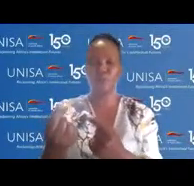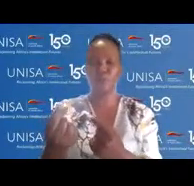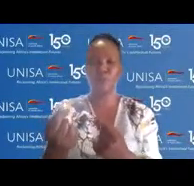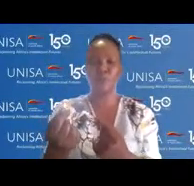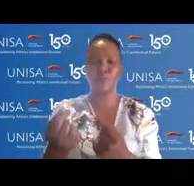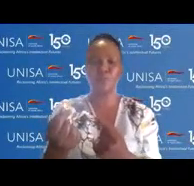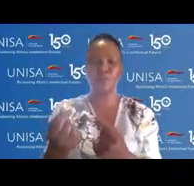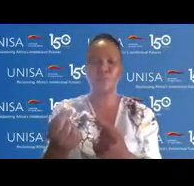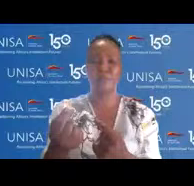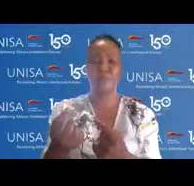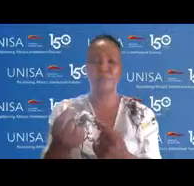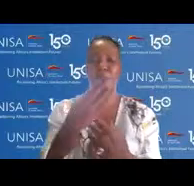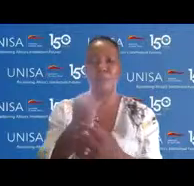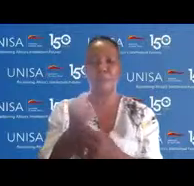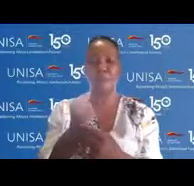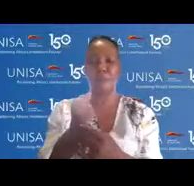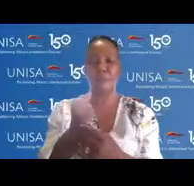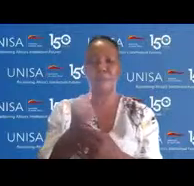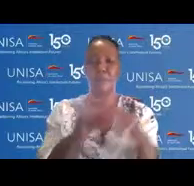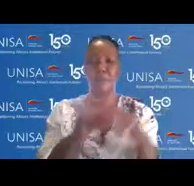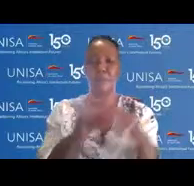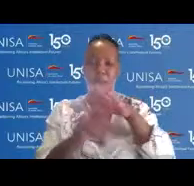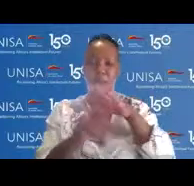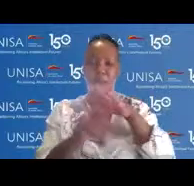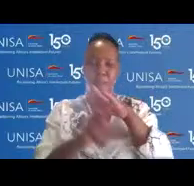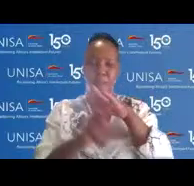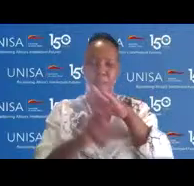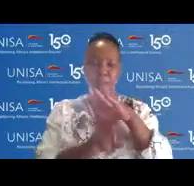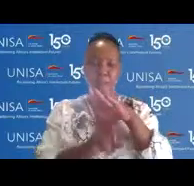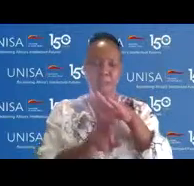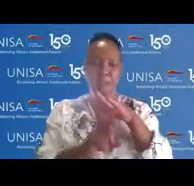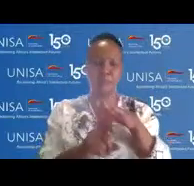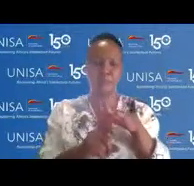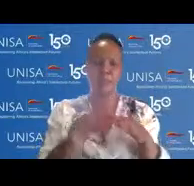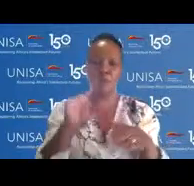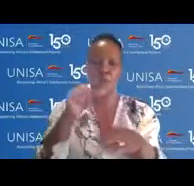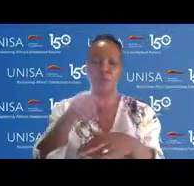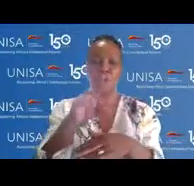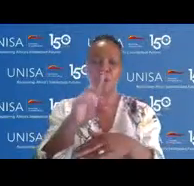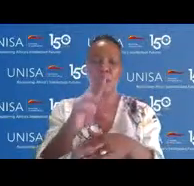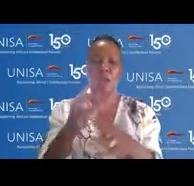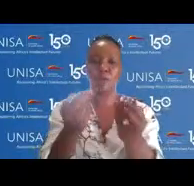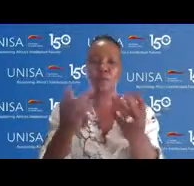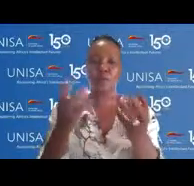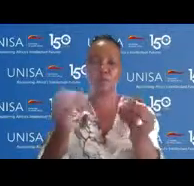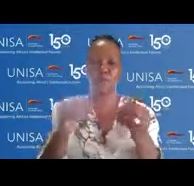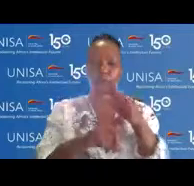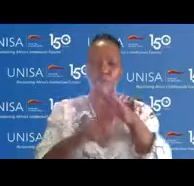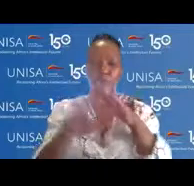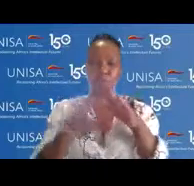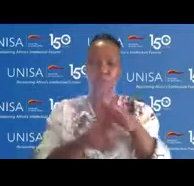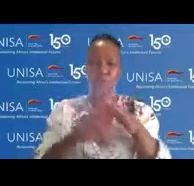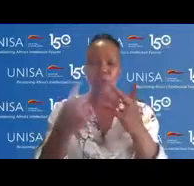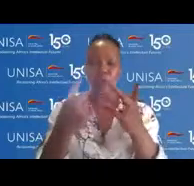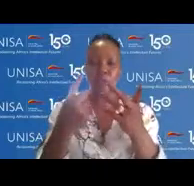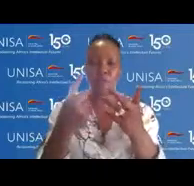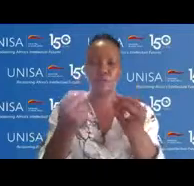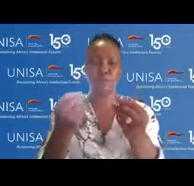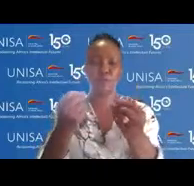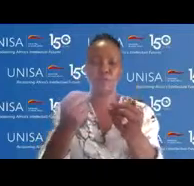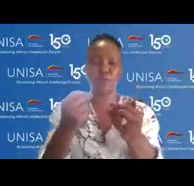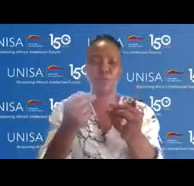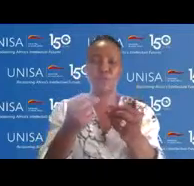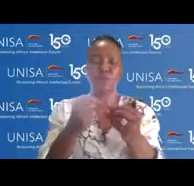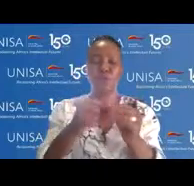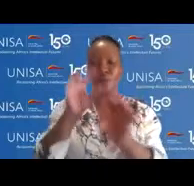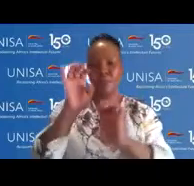please scan this. Okay, so if you this QR code on the screen and do the poll for us, smartphone OS. So which